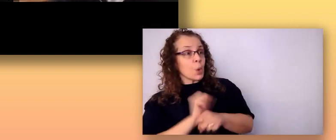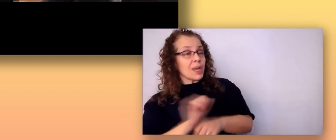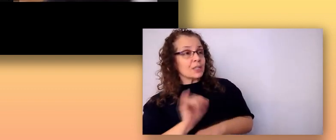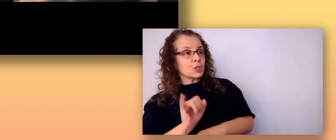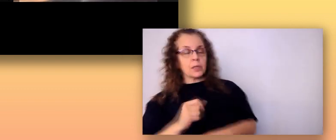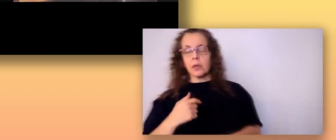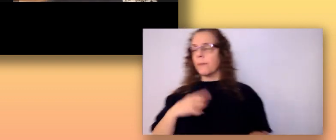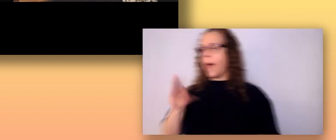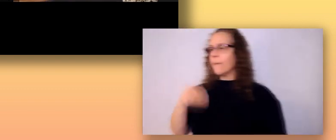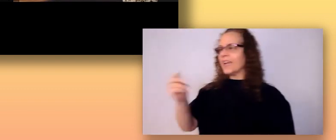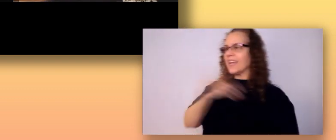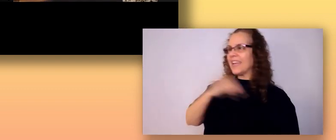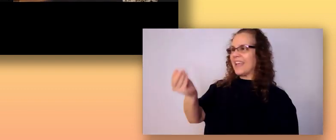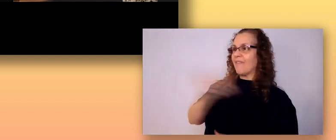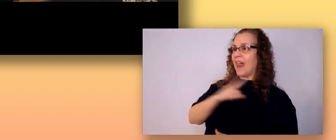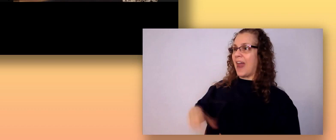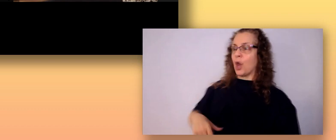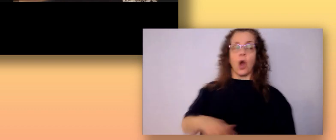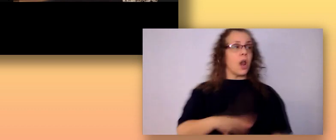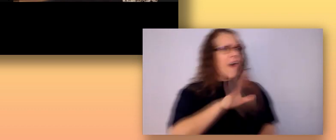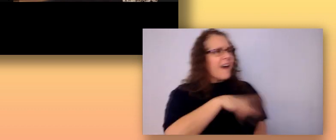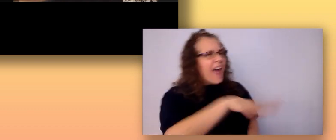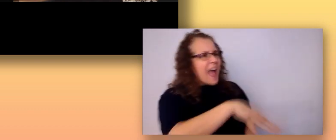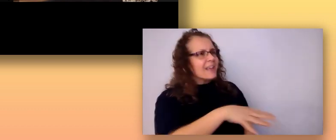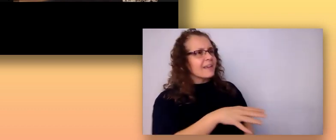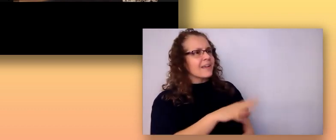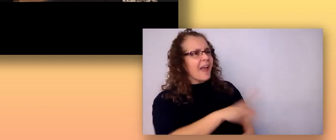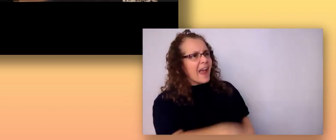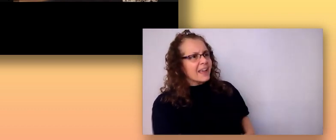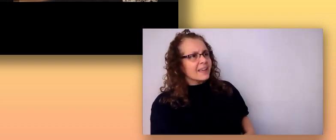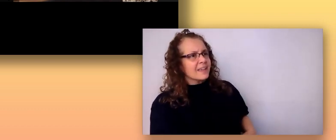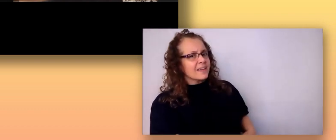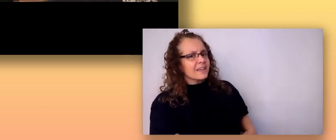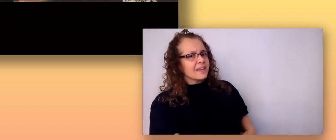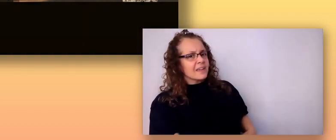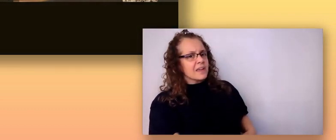landlord. Felix, dude.